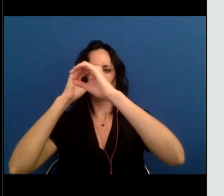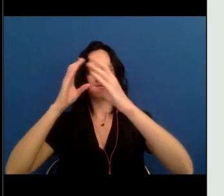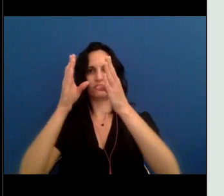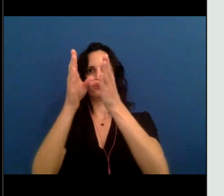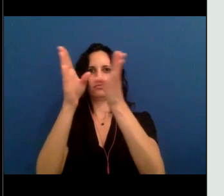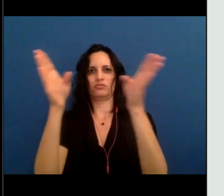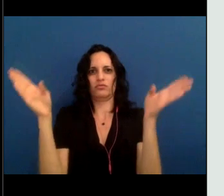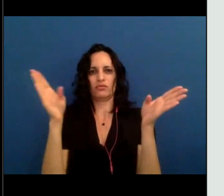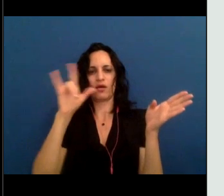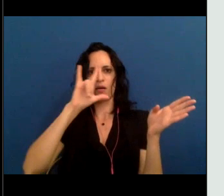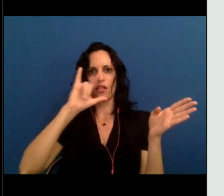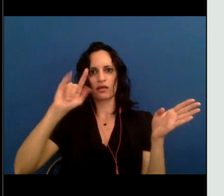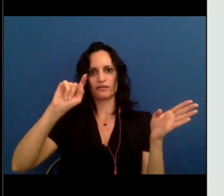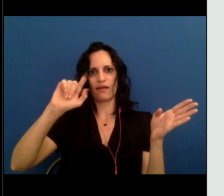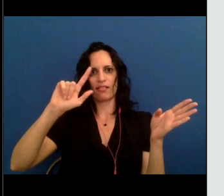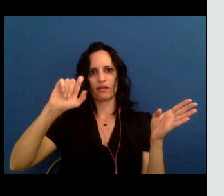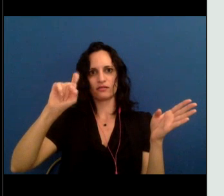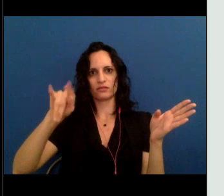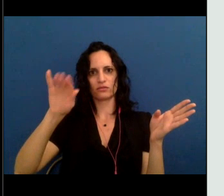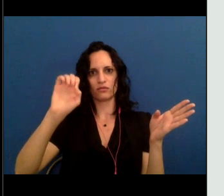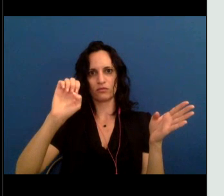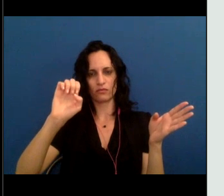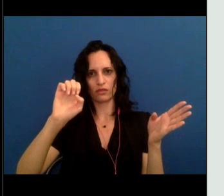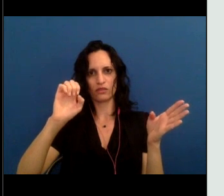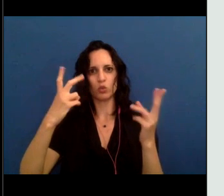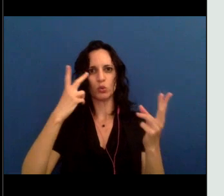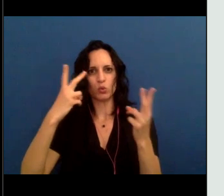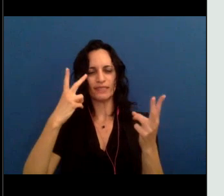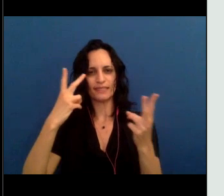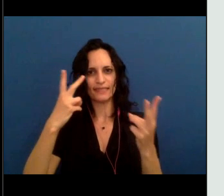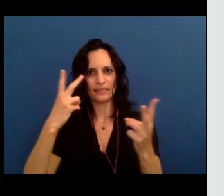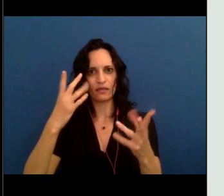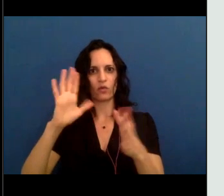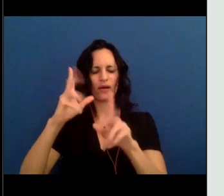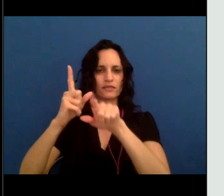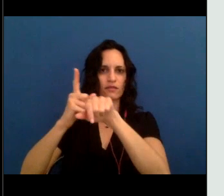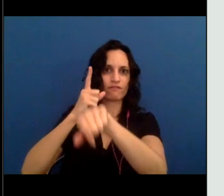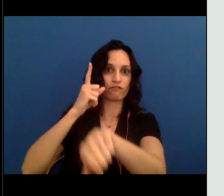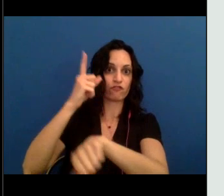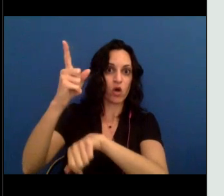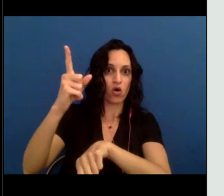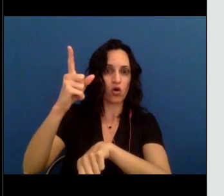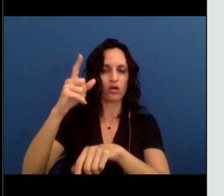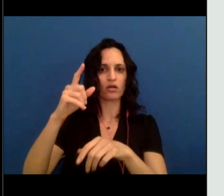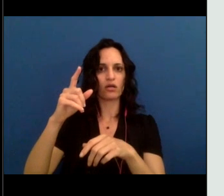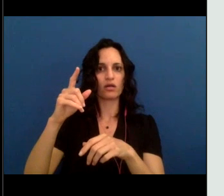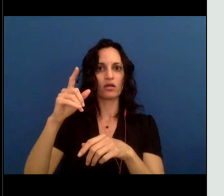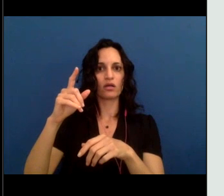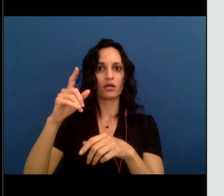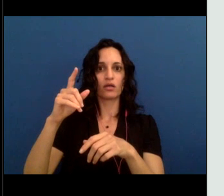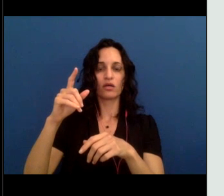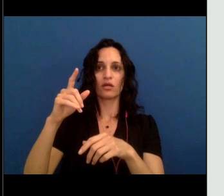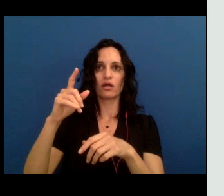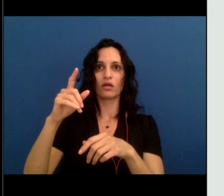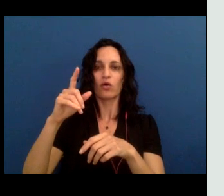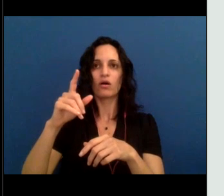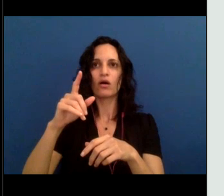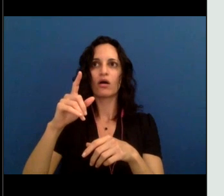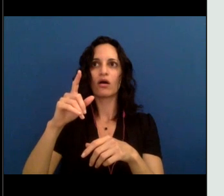to see what we might currently think of as far off or distant objects of study as closer than they might